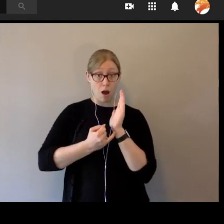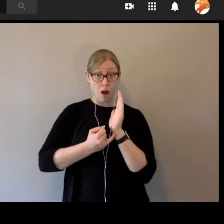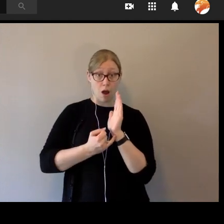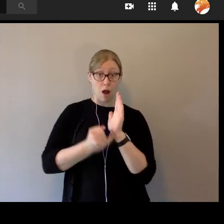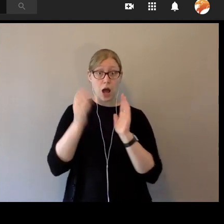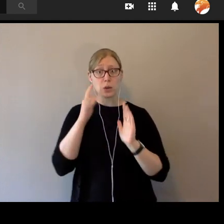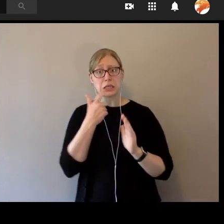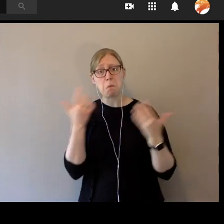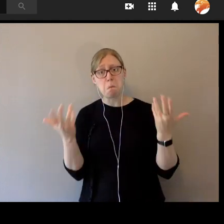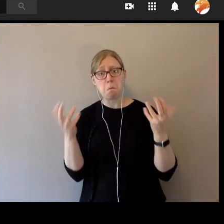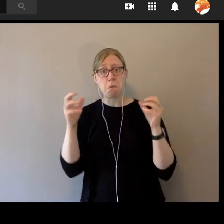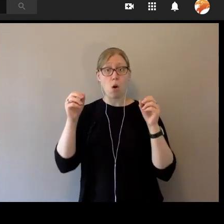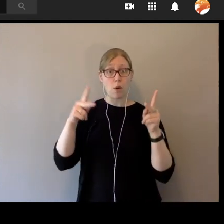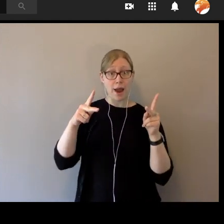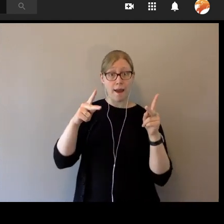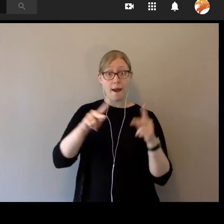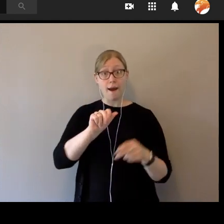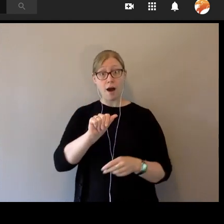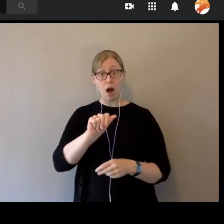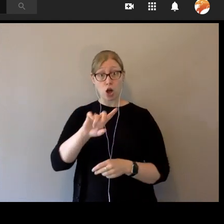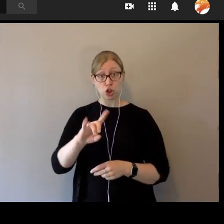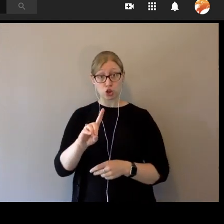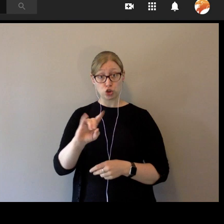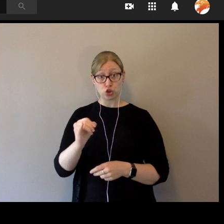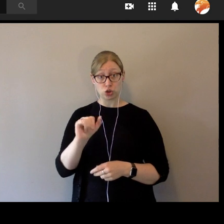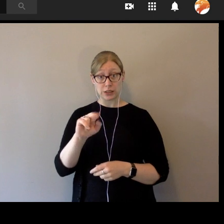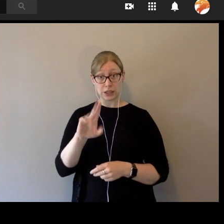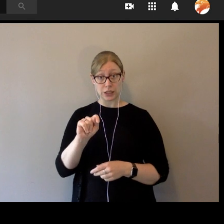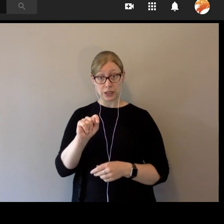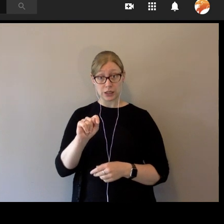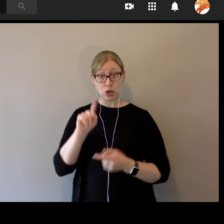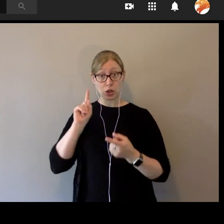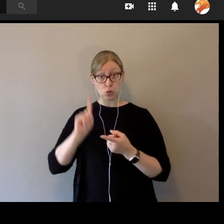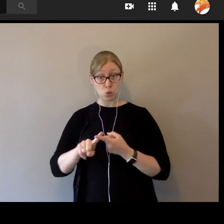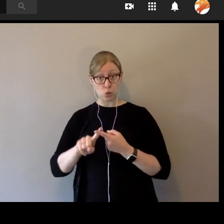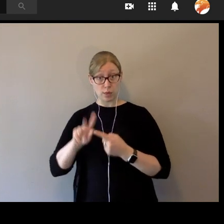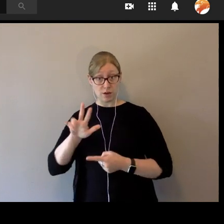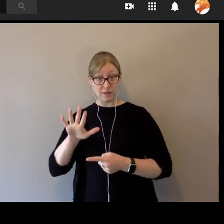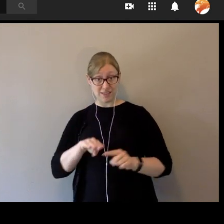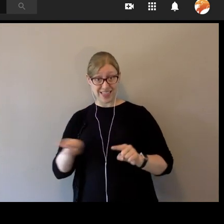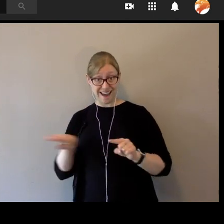say, okay, the adjacent side to 35-degree angle